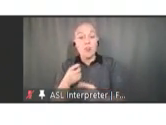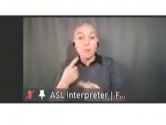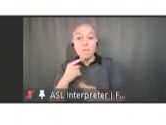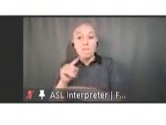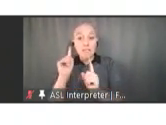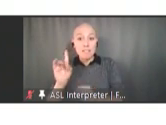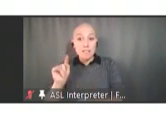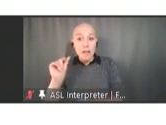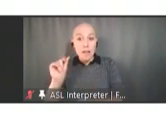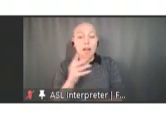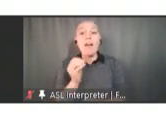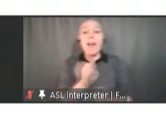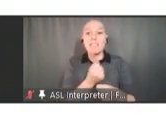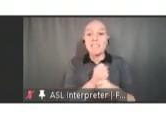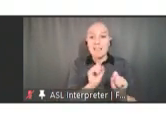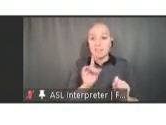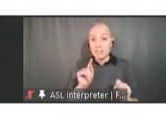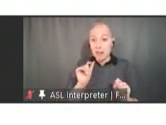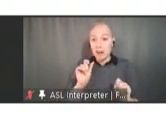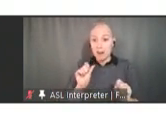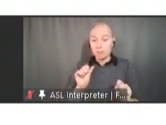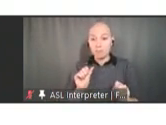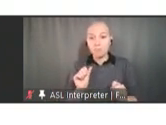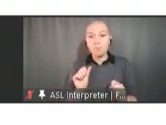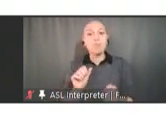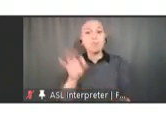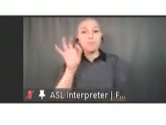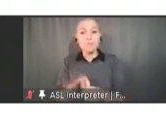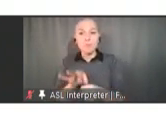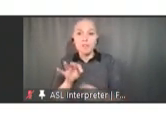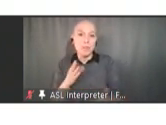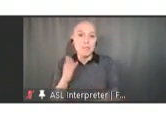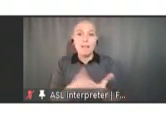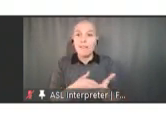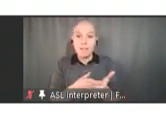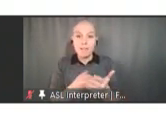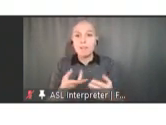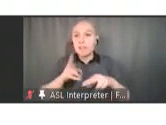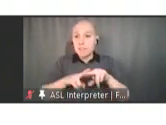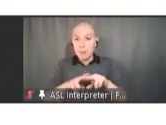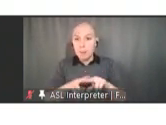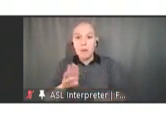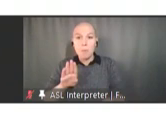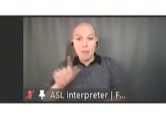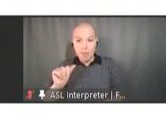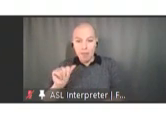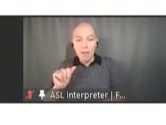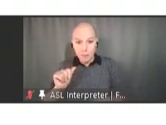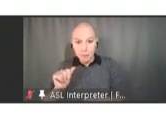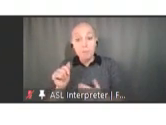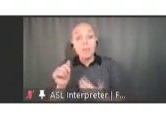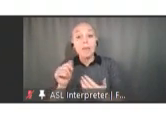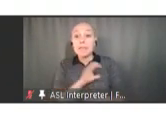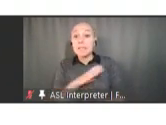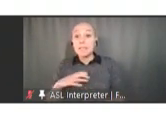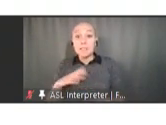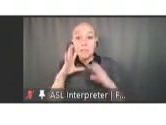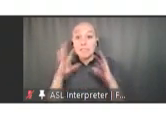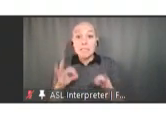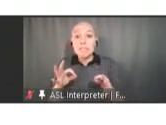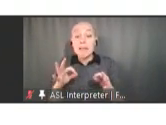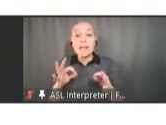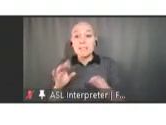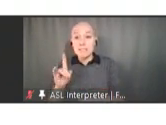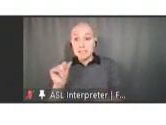the sponsor and voted against a supplemental BLA. The committee deemed the data compatible with an